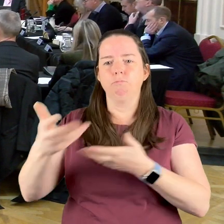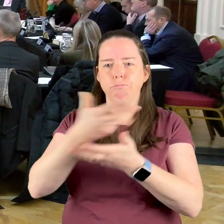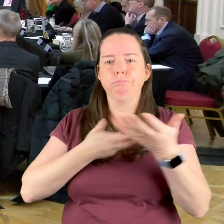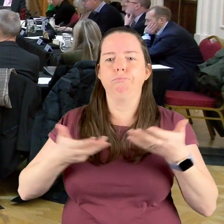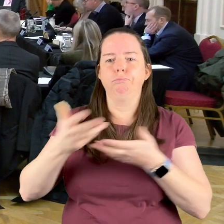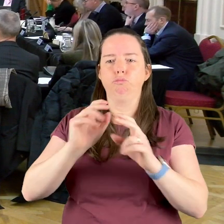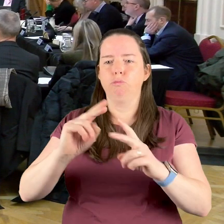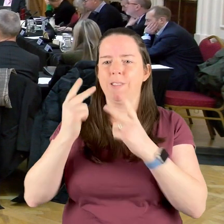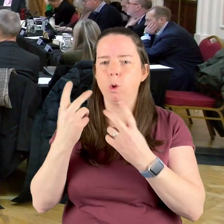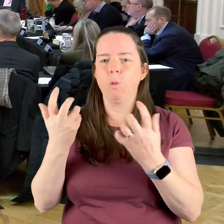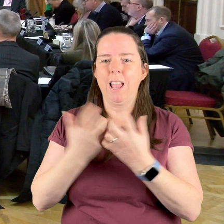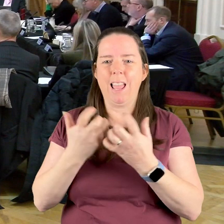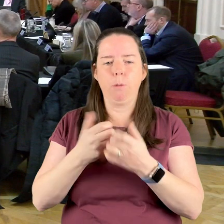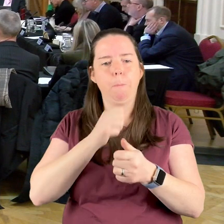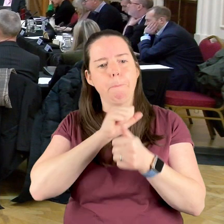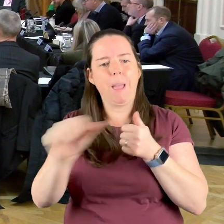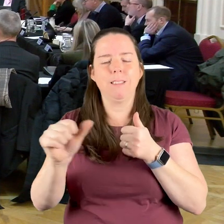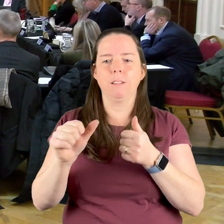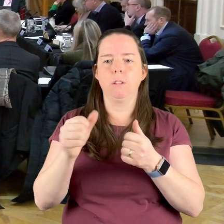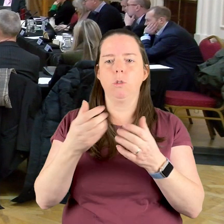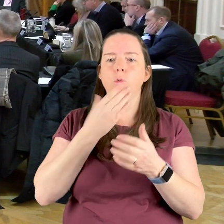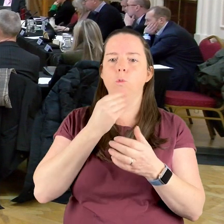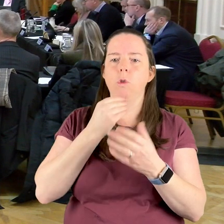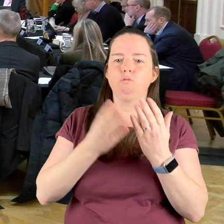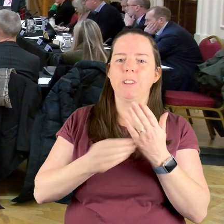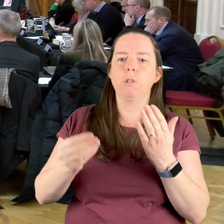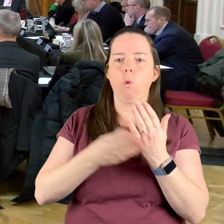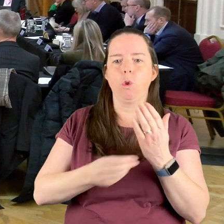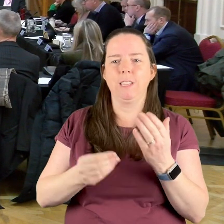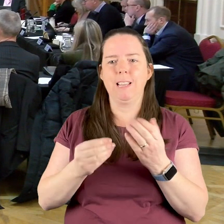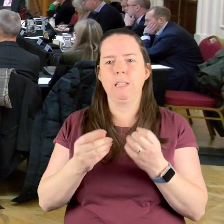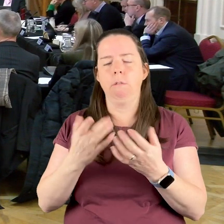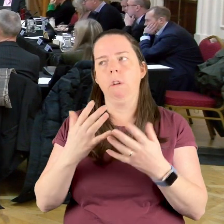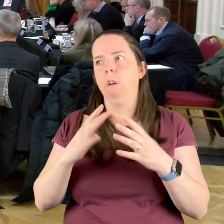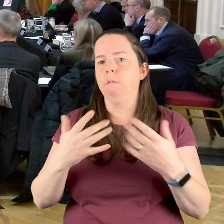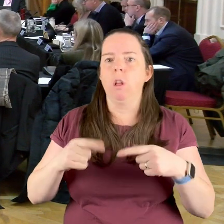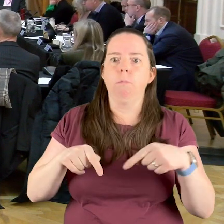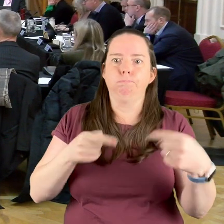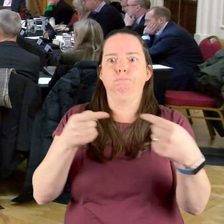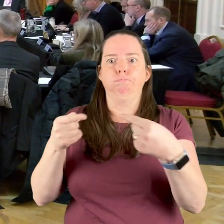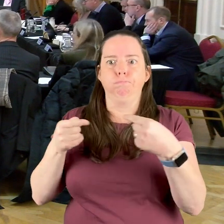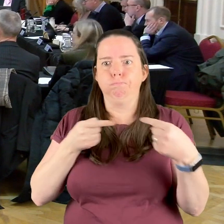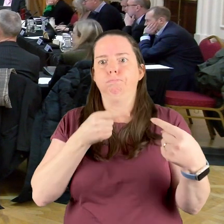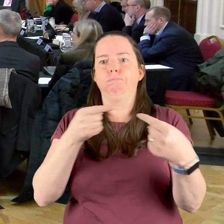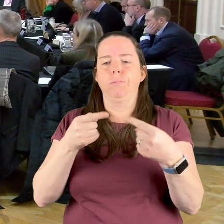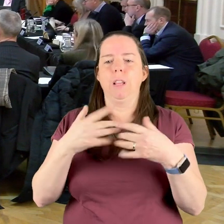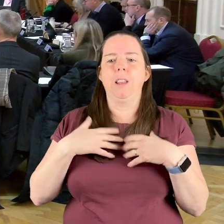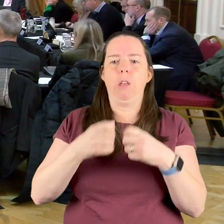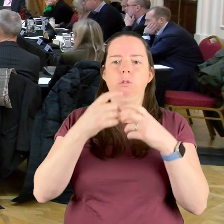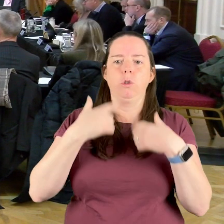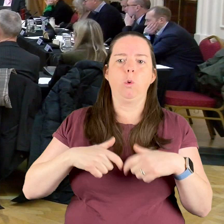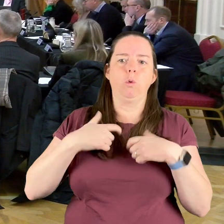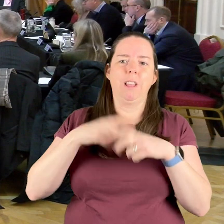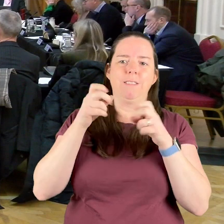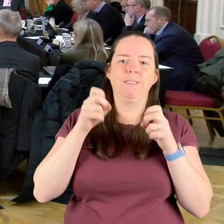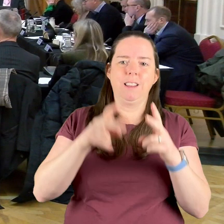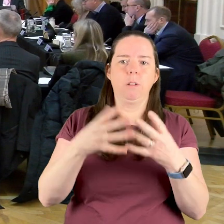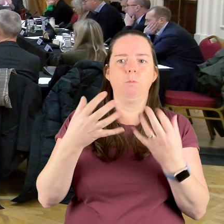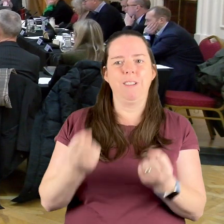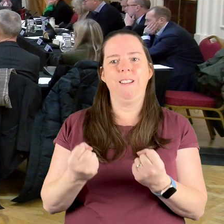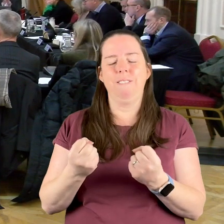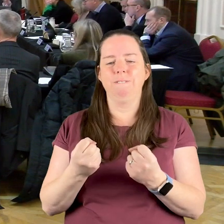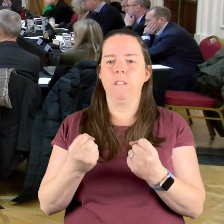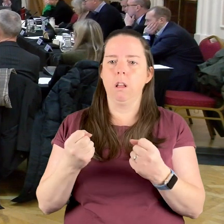table and review how we get the most of out of this resource, given all the collective challenges we face across the health and social care system